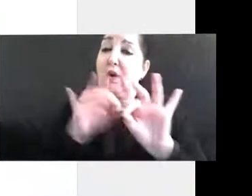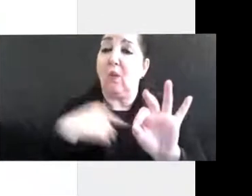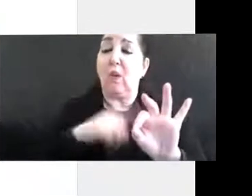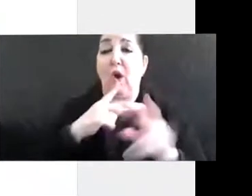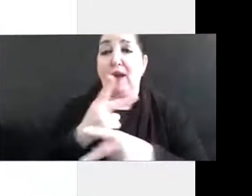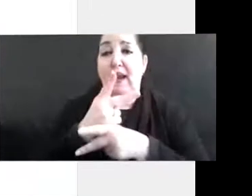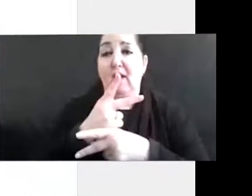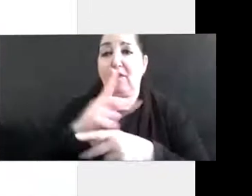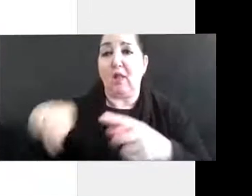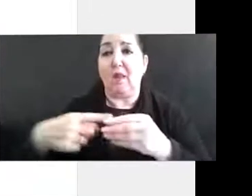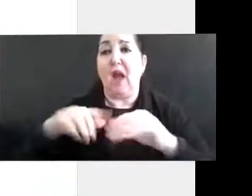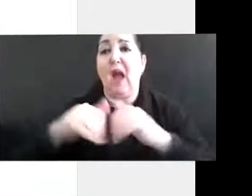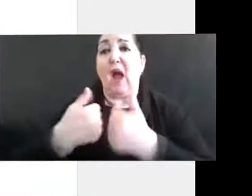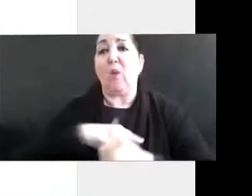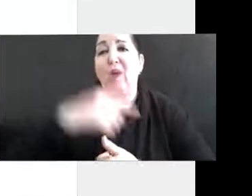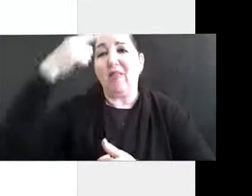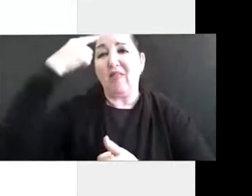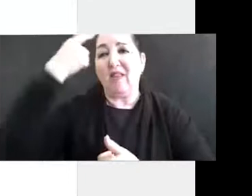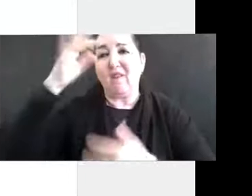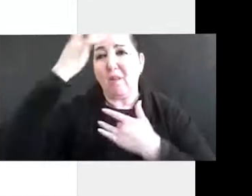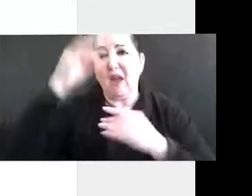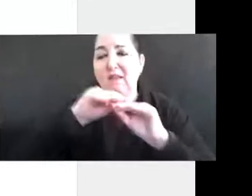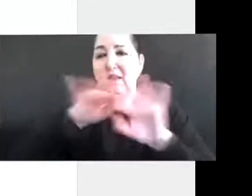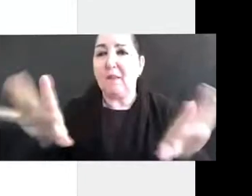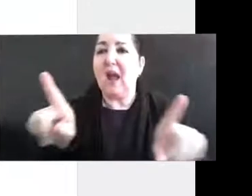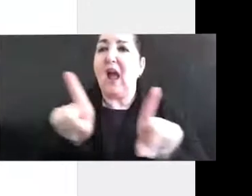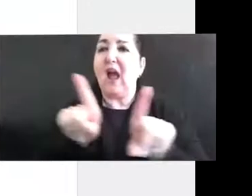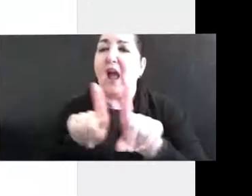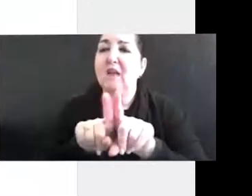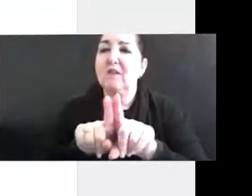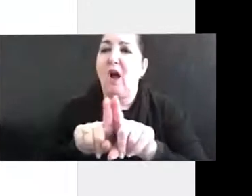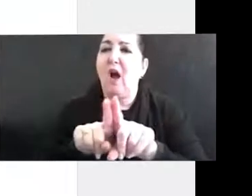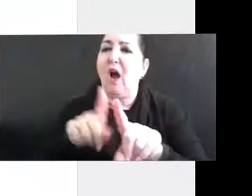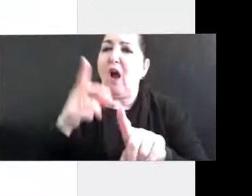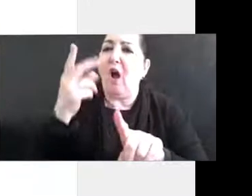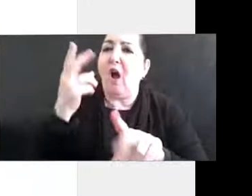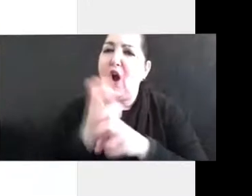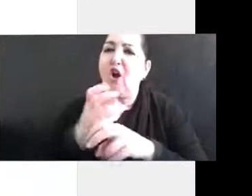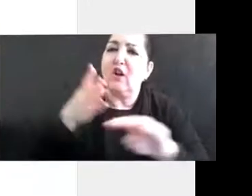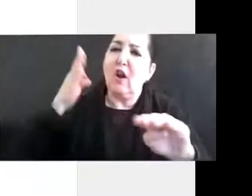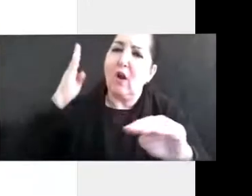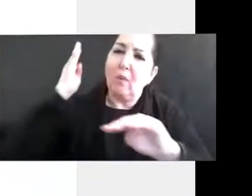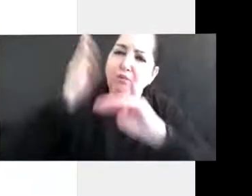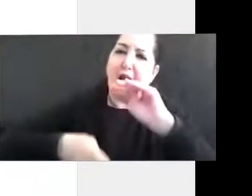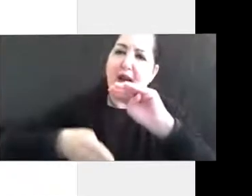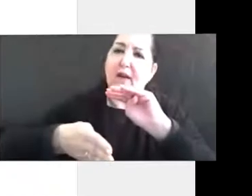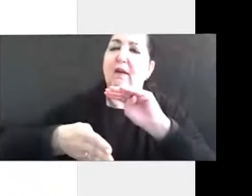it's important that we are careful about how we think of the pandemic as a sharp break. You